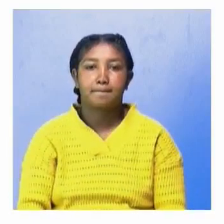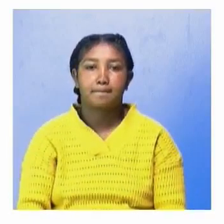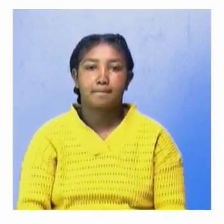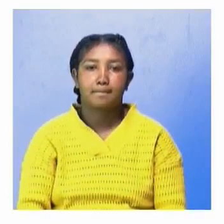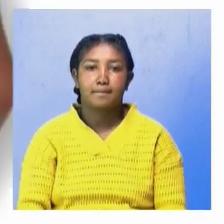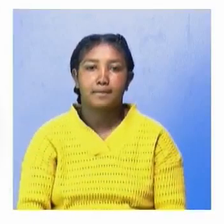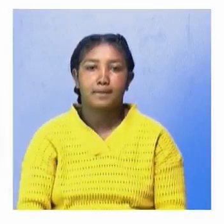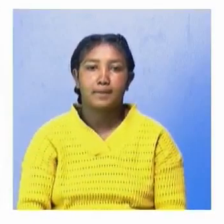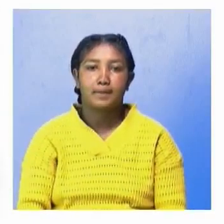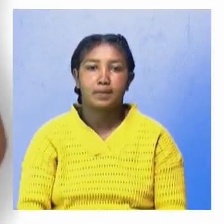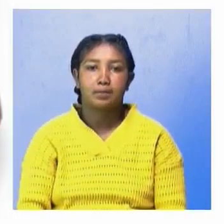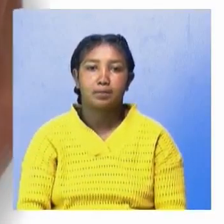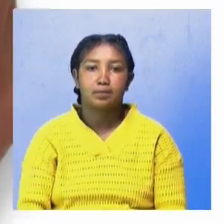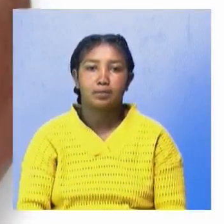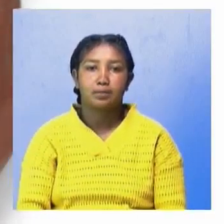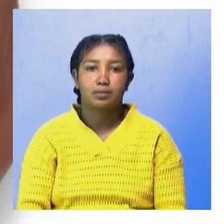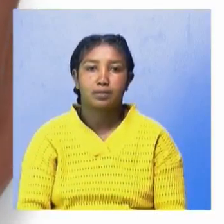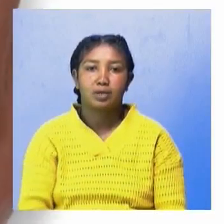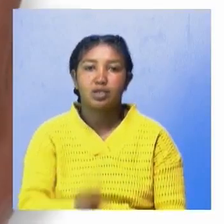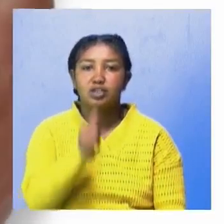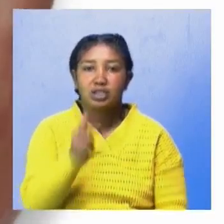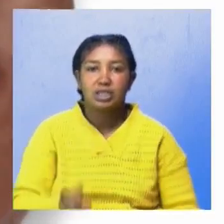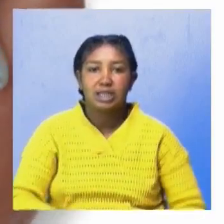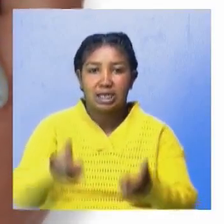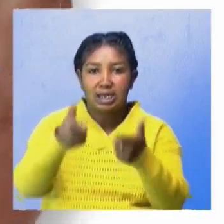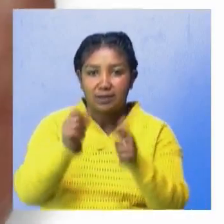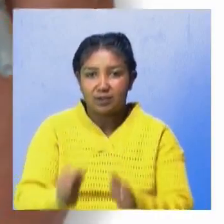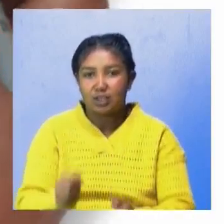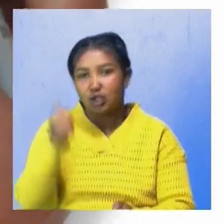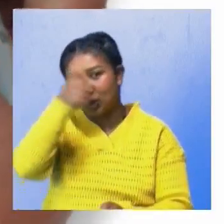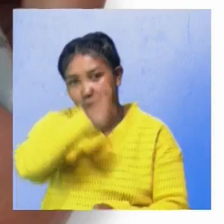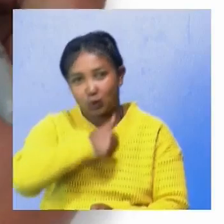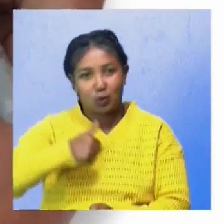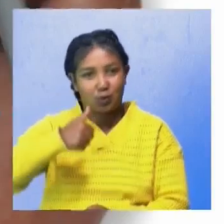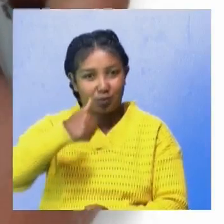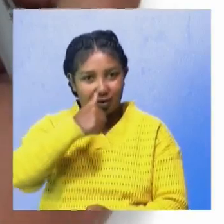in Ethiopia.